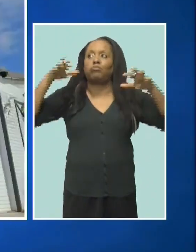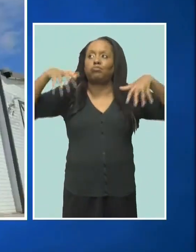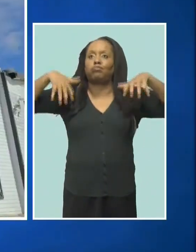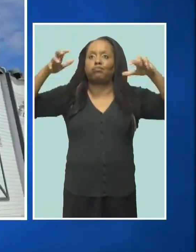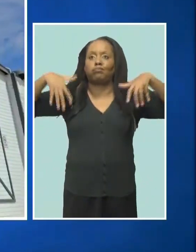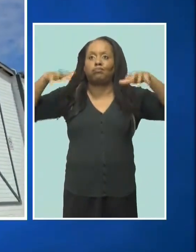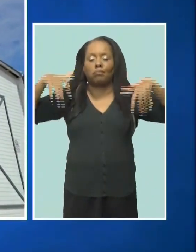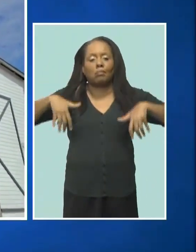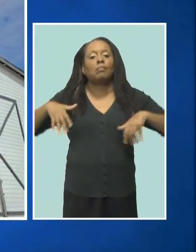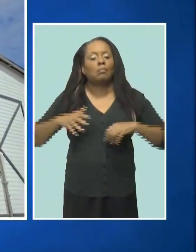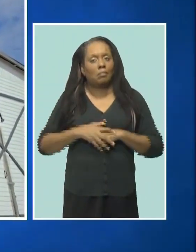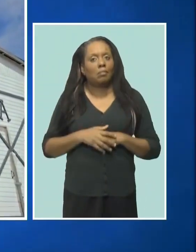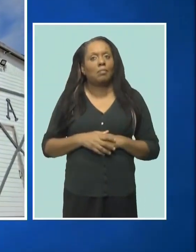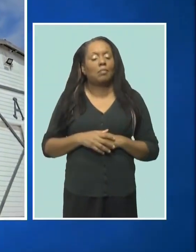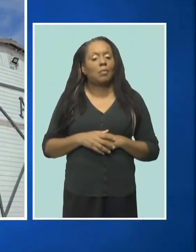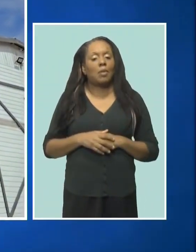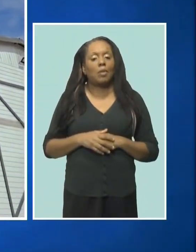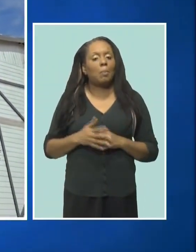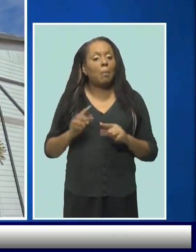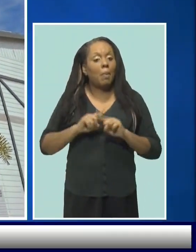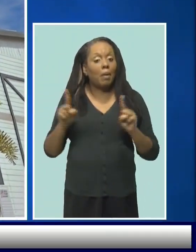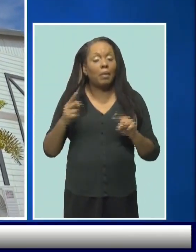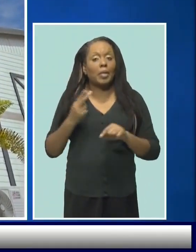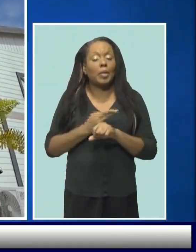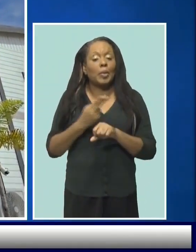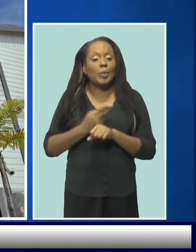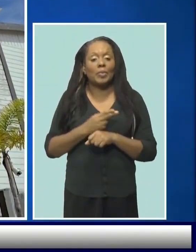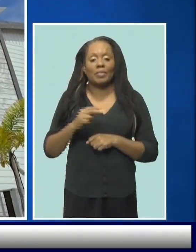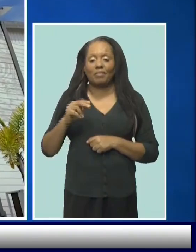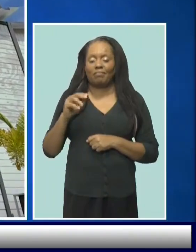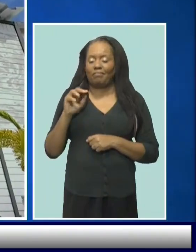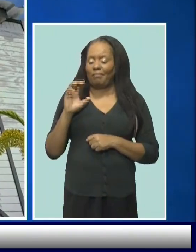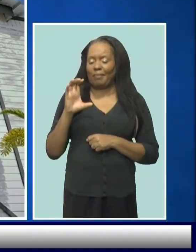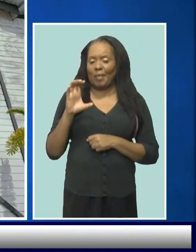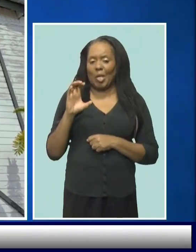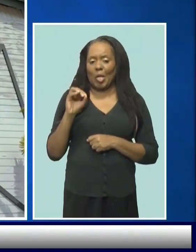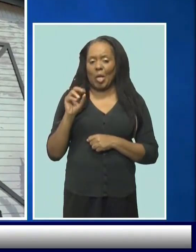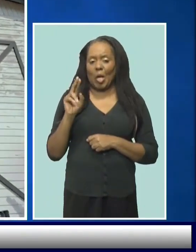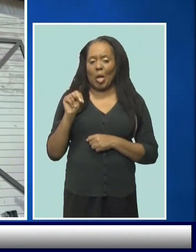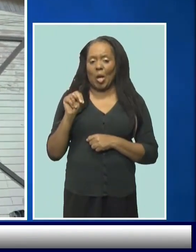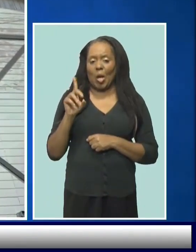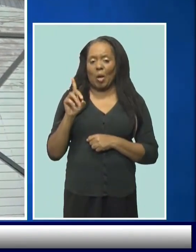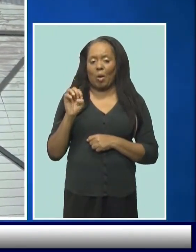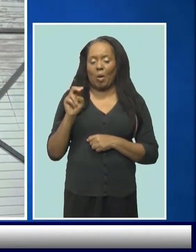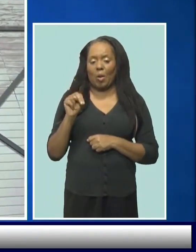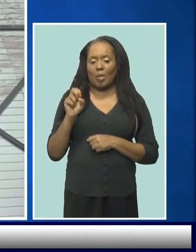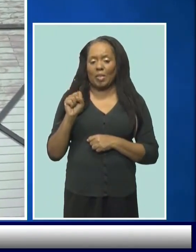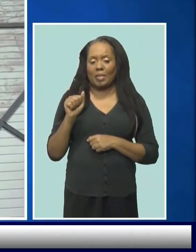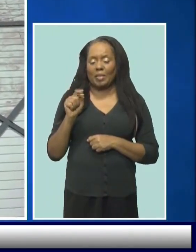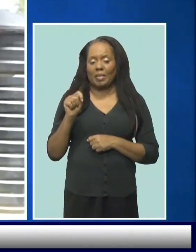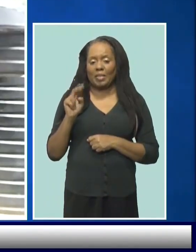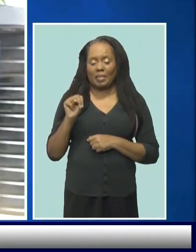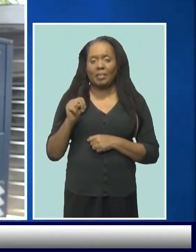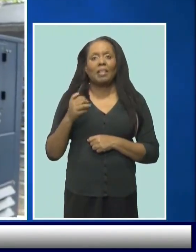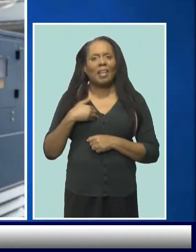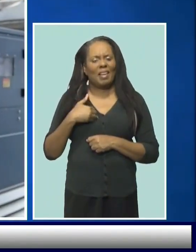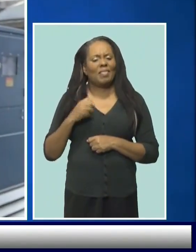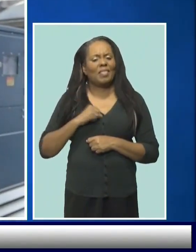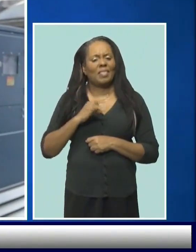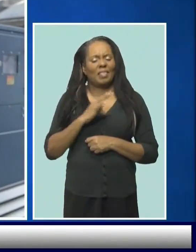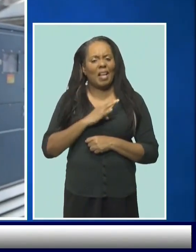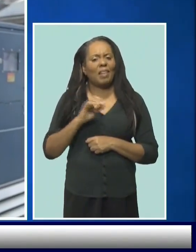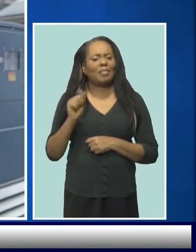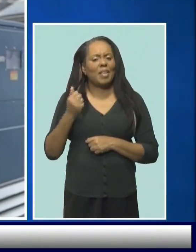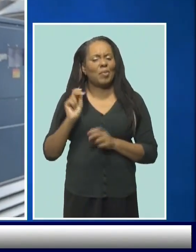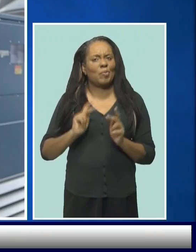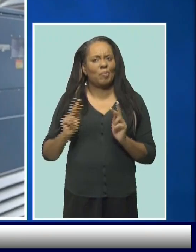use condensation. He says a staff of 10 is employed at the facility and help with the storing of water in a holding tank and before